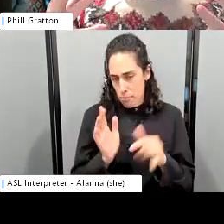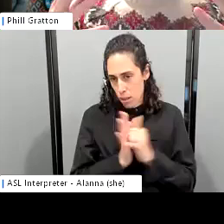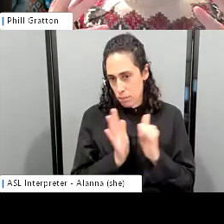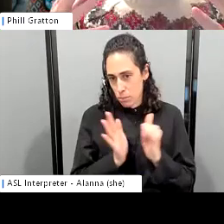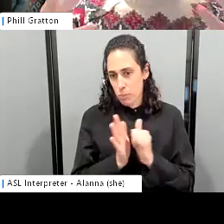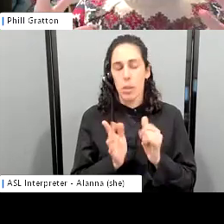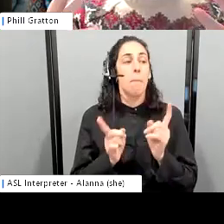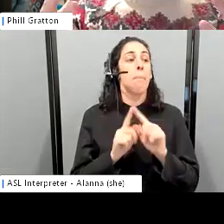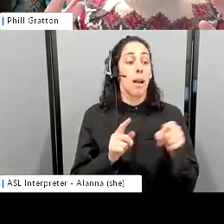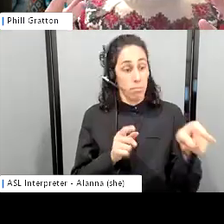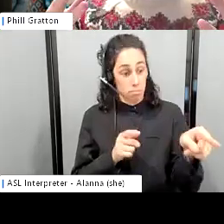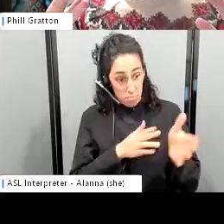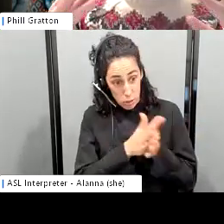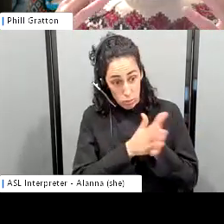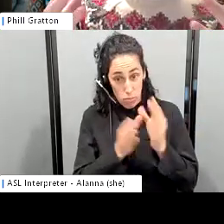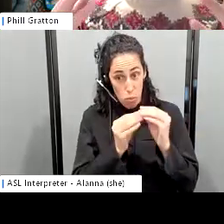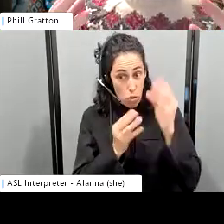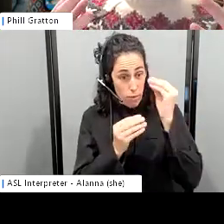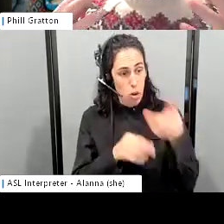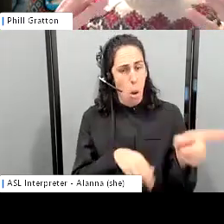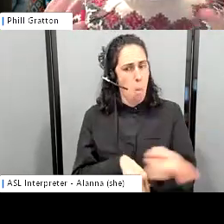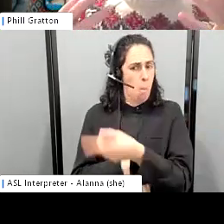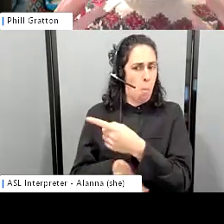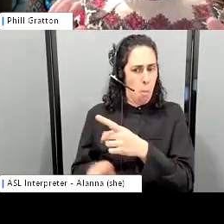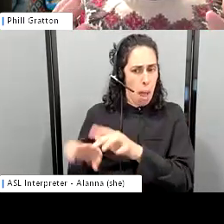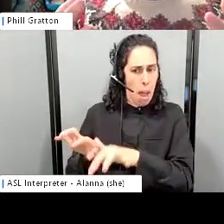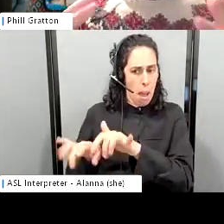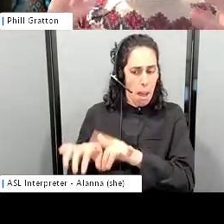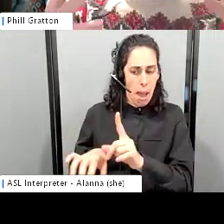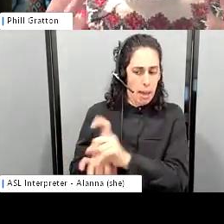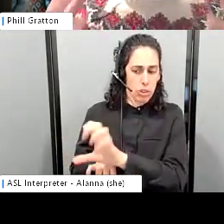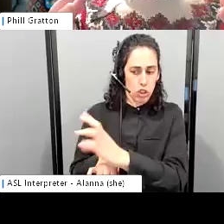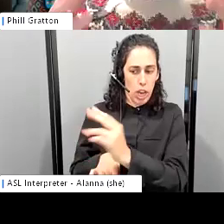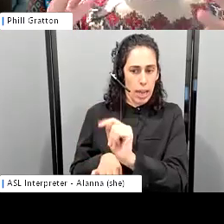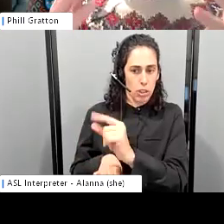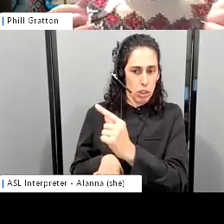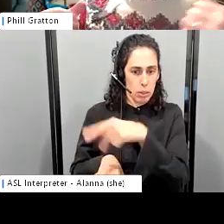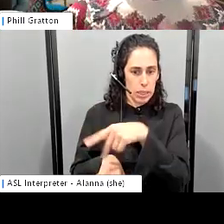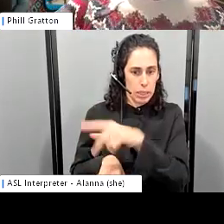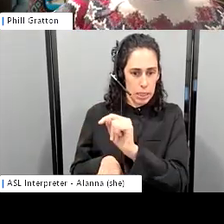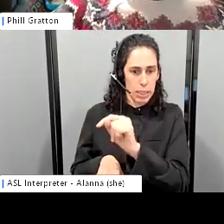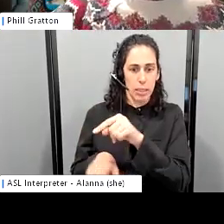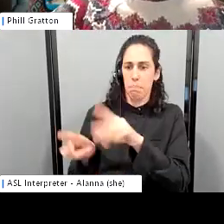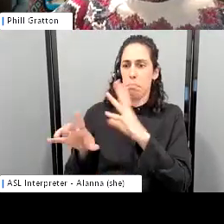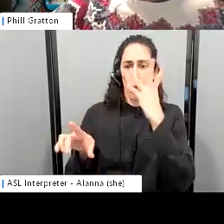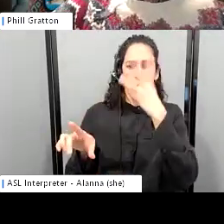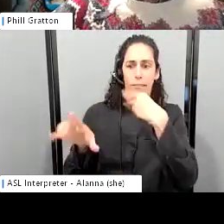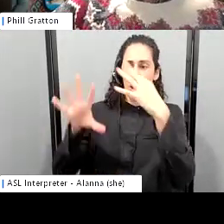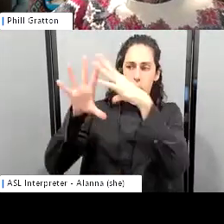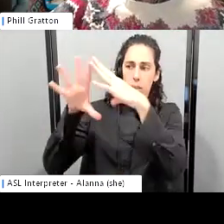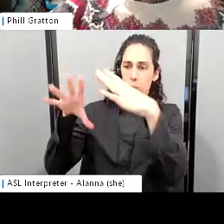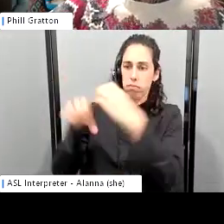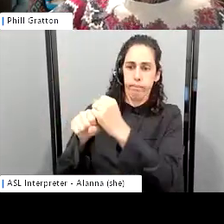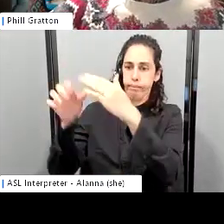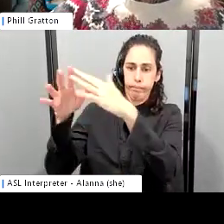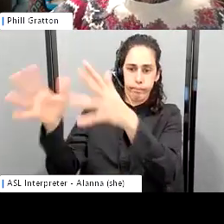give me a short outline on what's important about a certain topic. And it's going to give you a beautiful outline. Wow. There